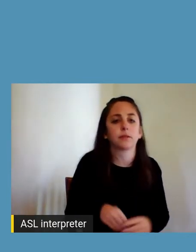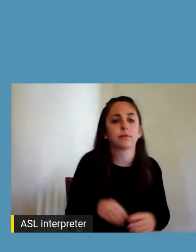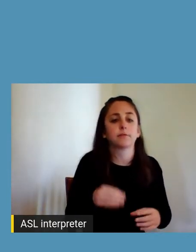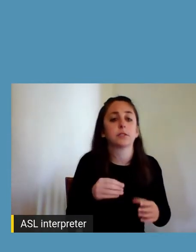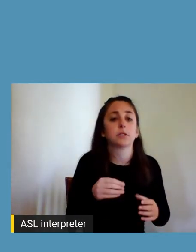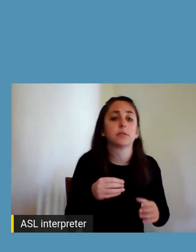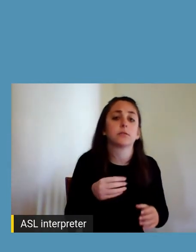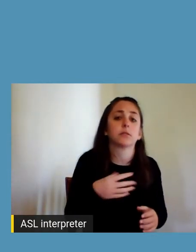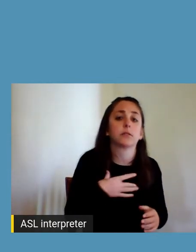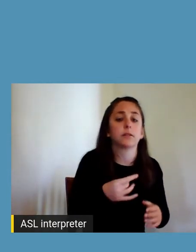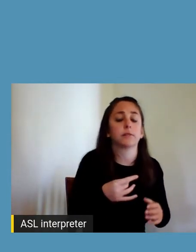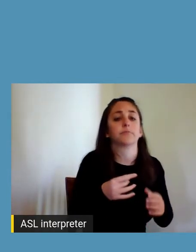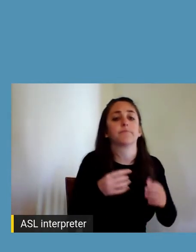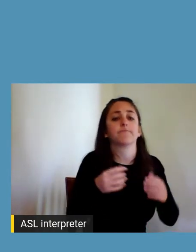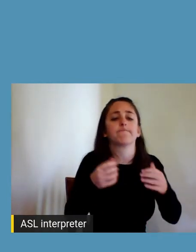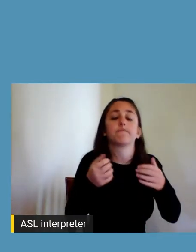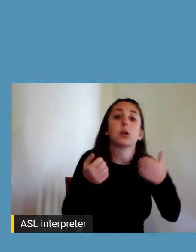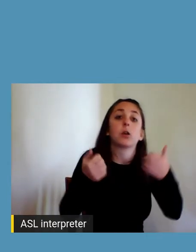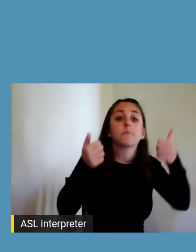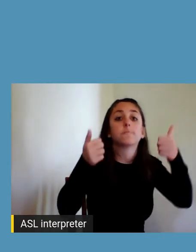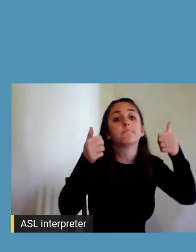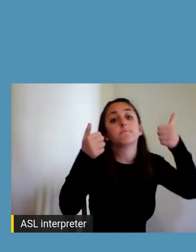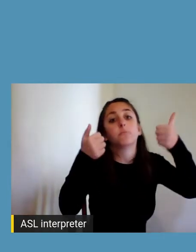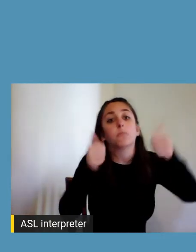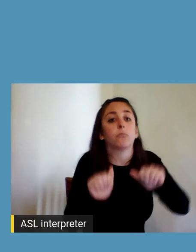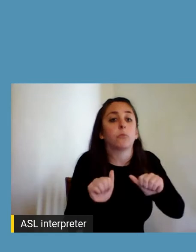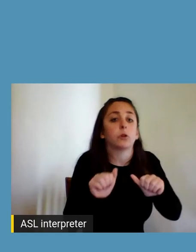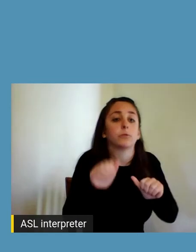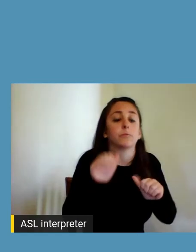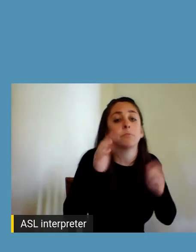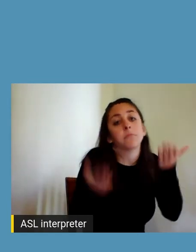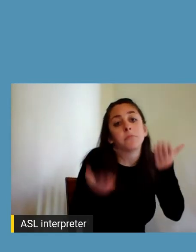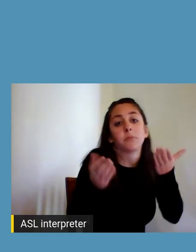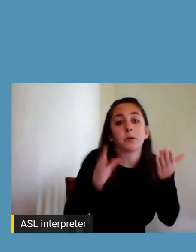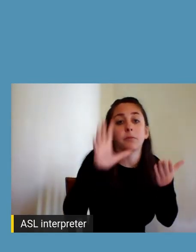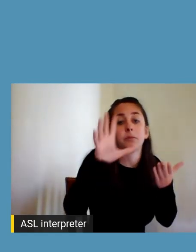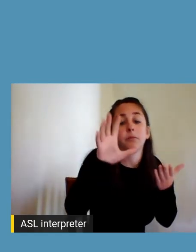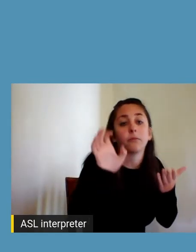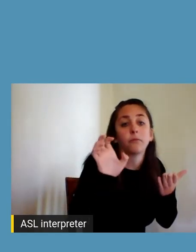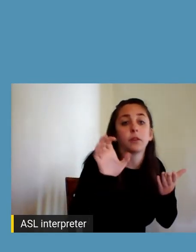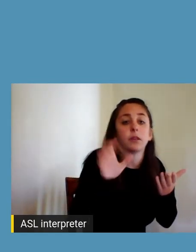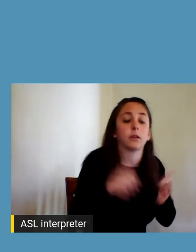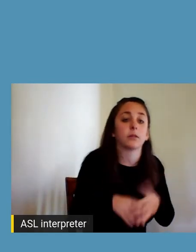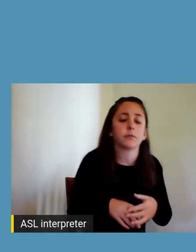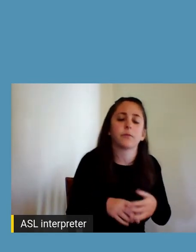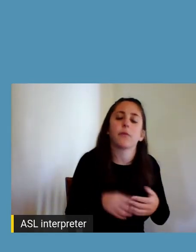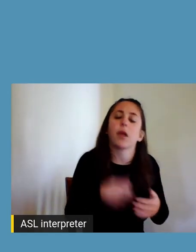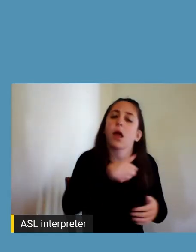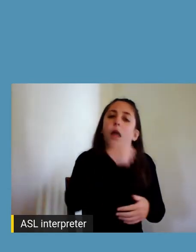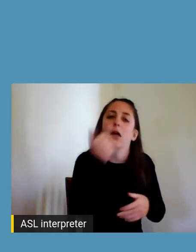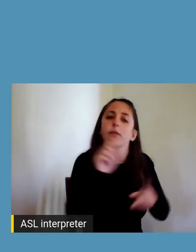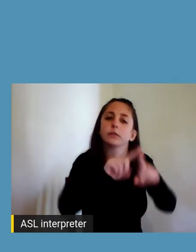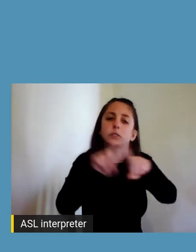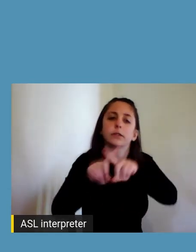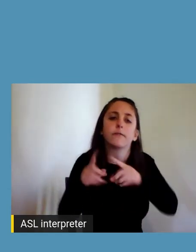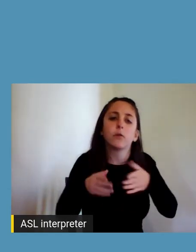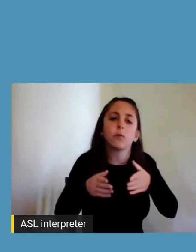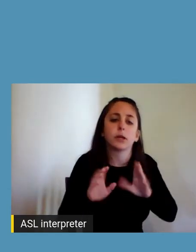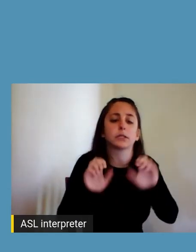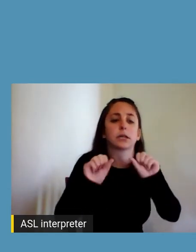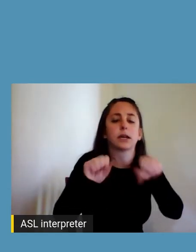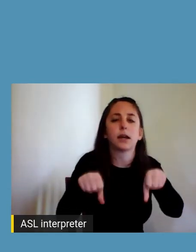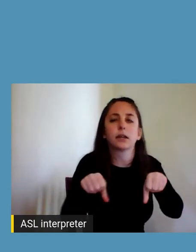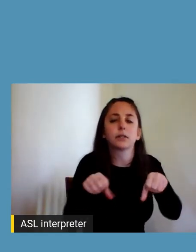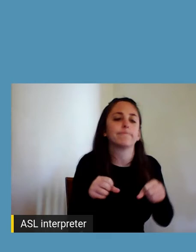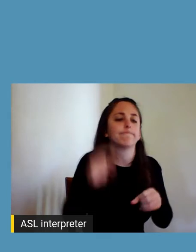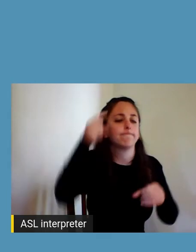maybe some posts peak at 500. But there can be other ways to measure success. If you're a content producer that